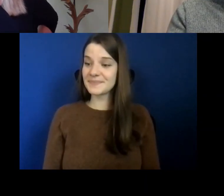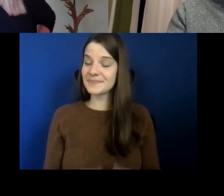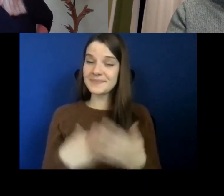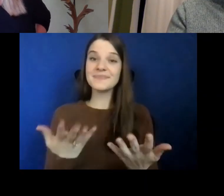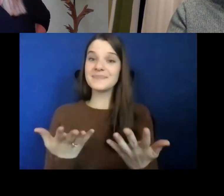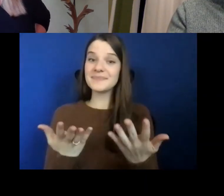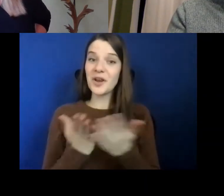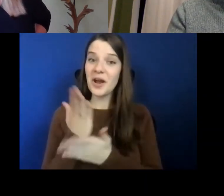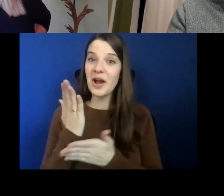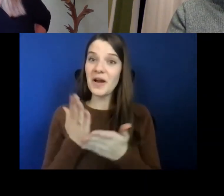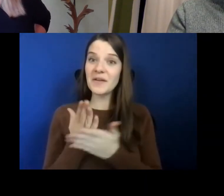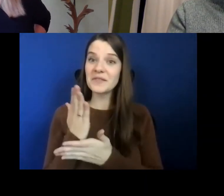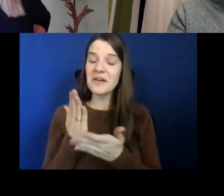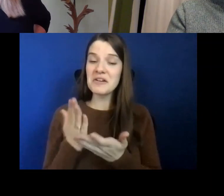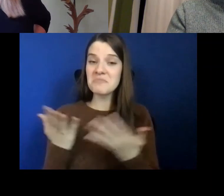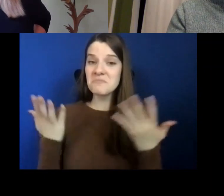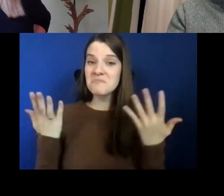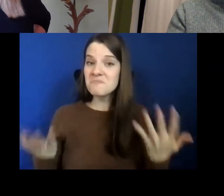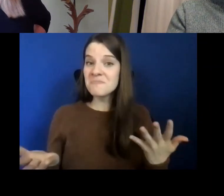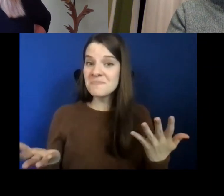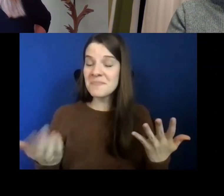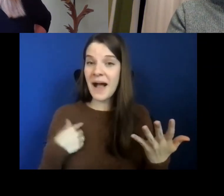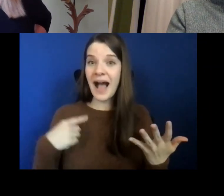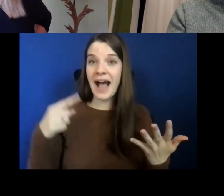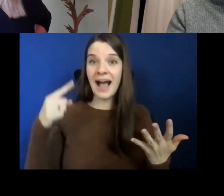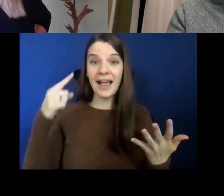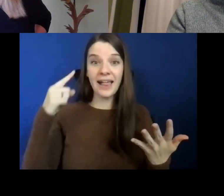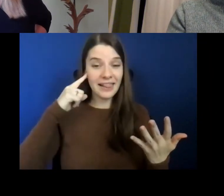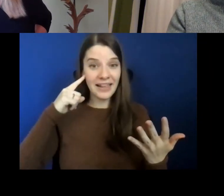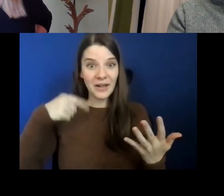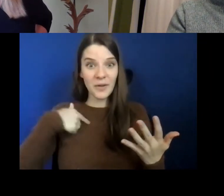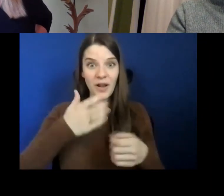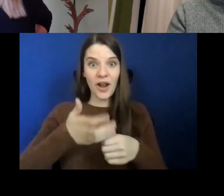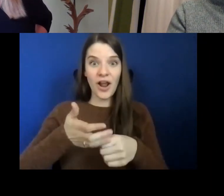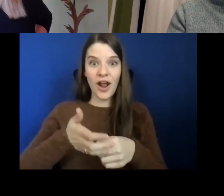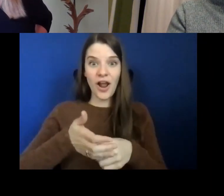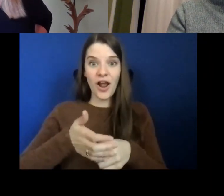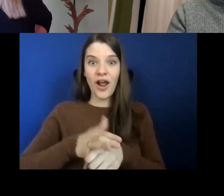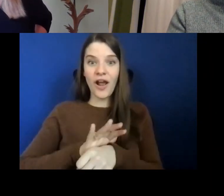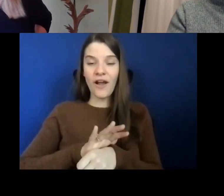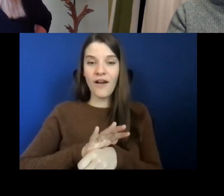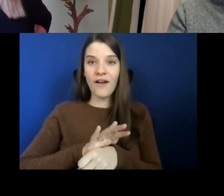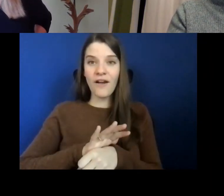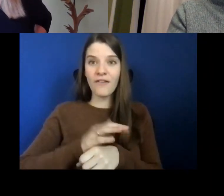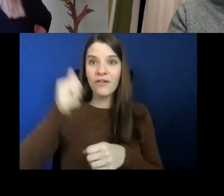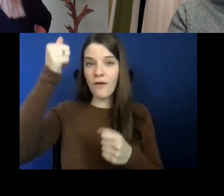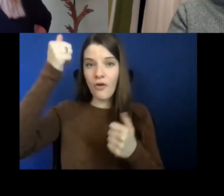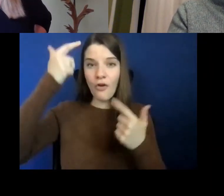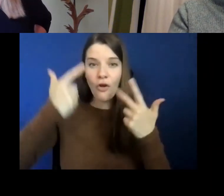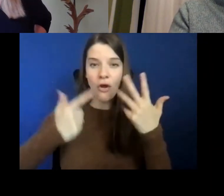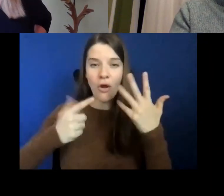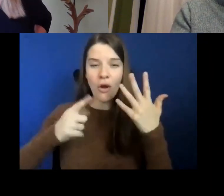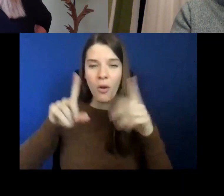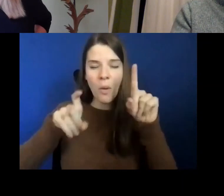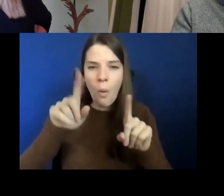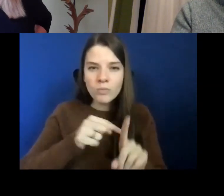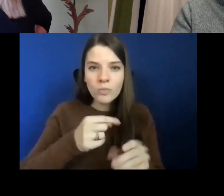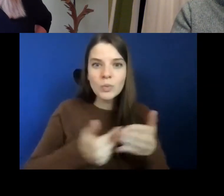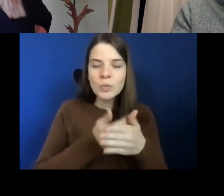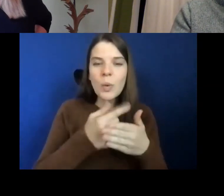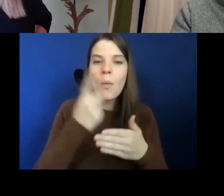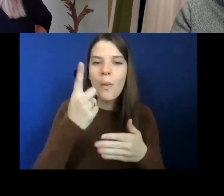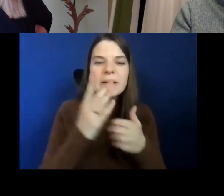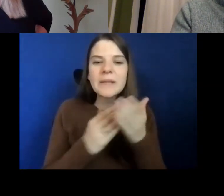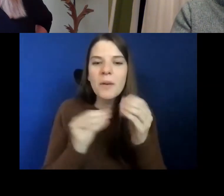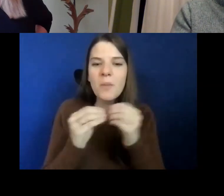Well, I think we actually were able to cover all these questions. Let me see. Oh, no,